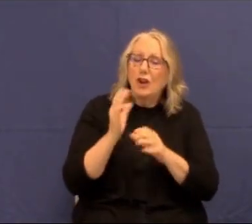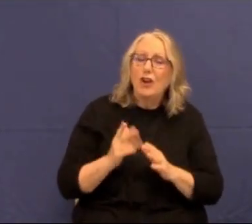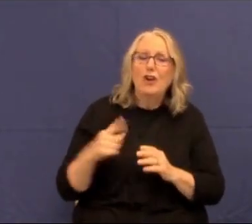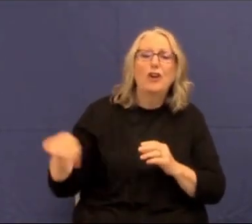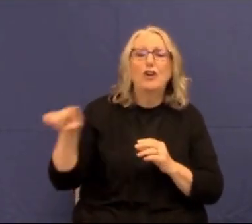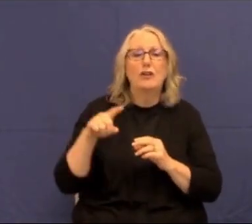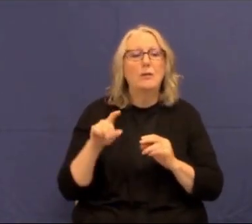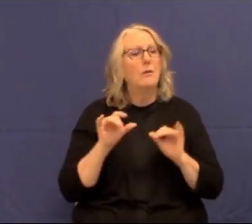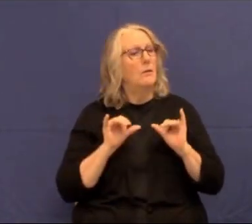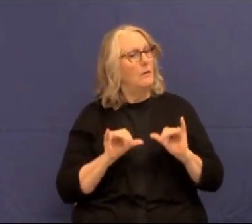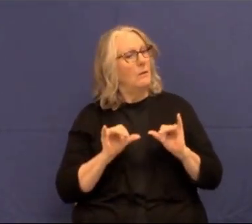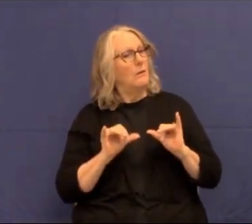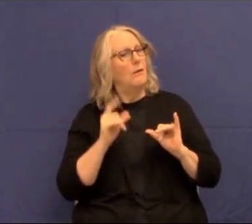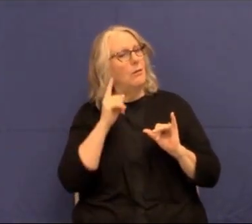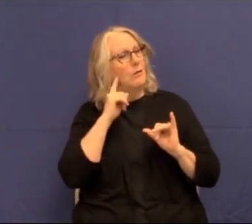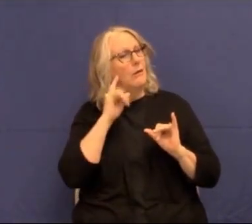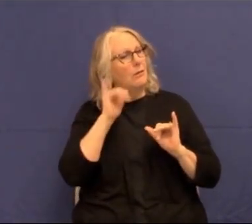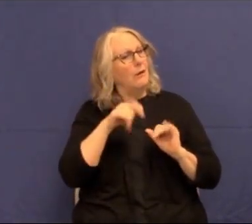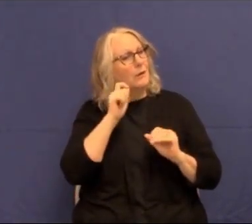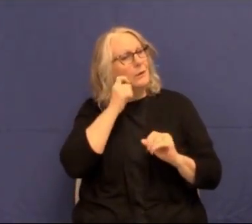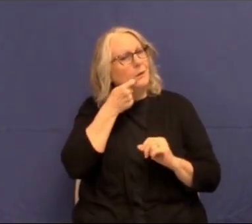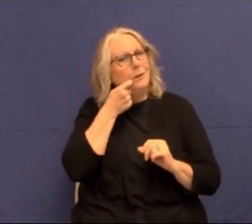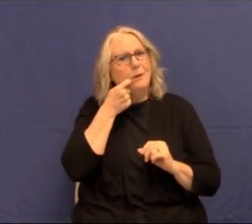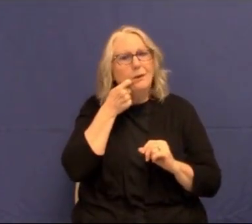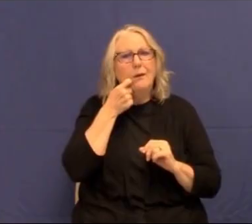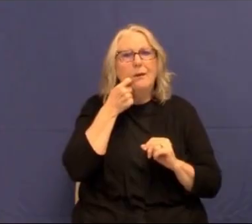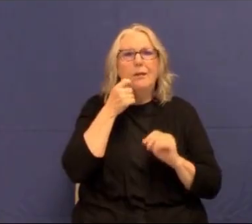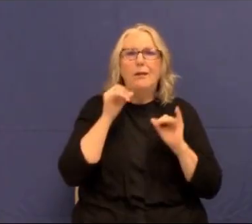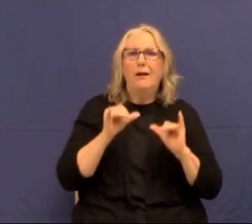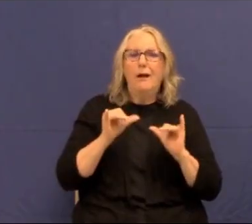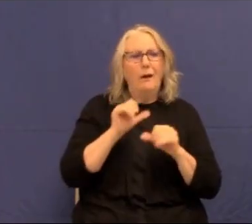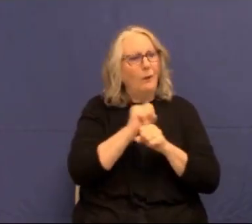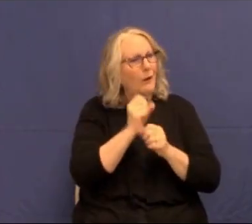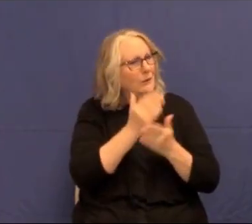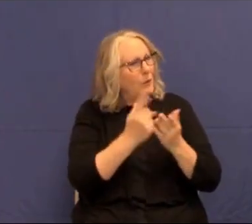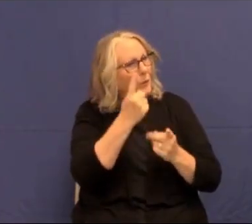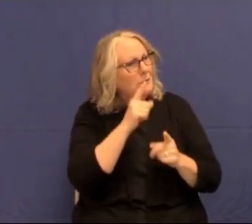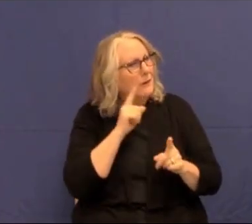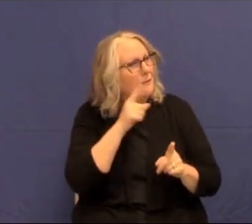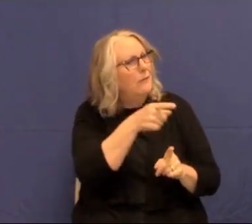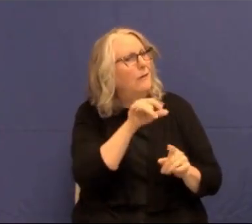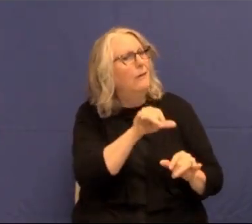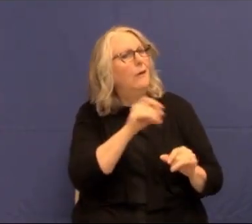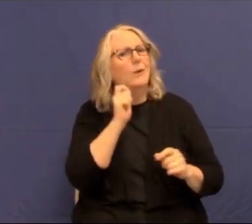my partners and coworkers, they've all kind of have thought that that's really cool that they get to work with somebody